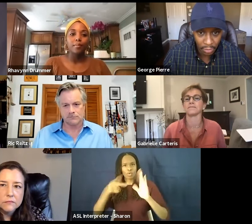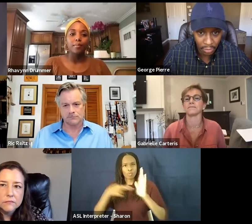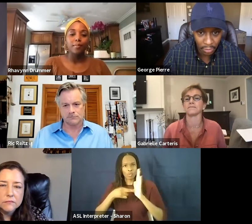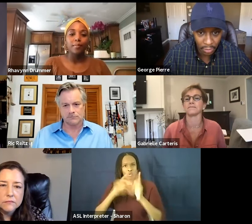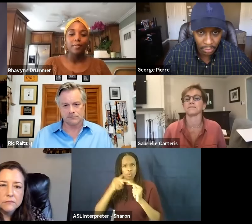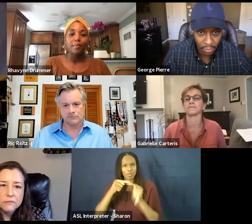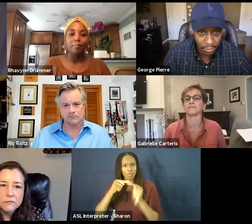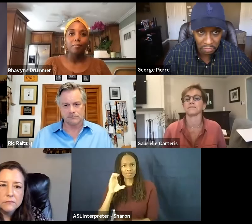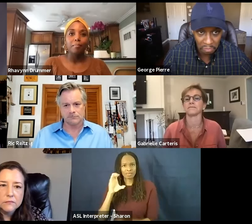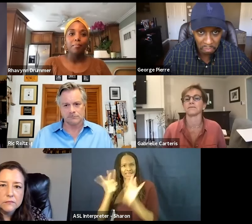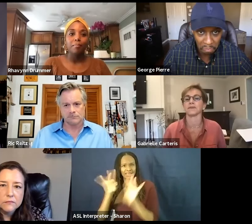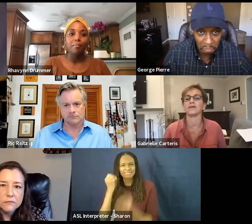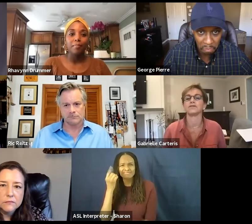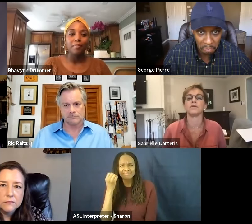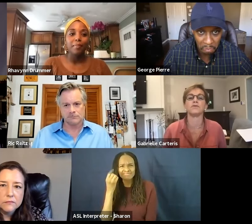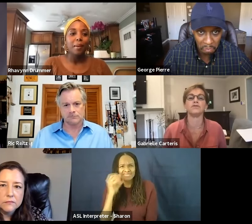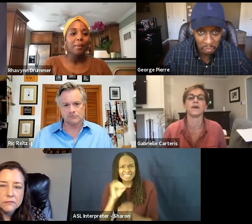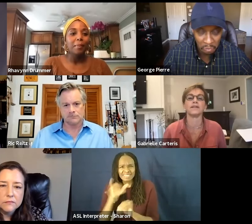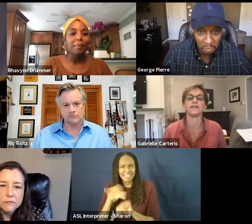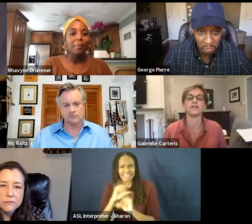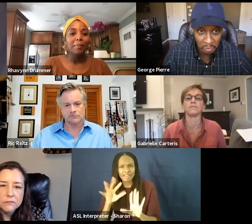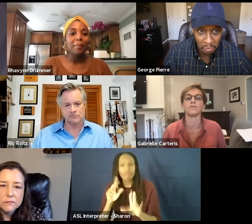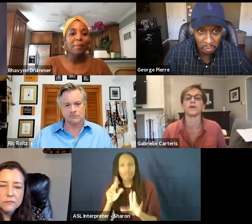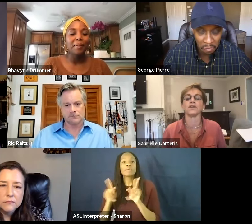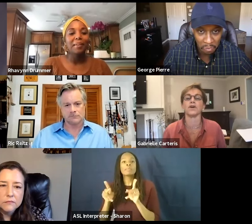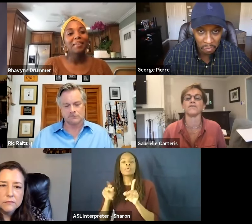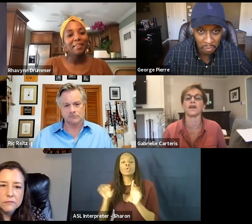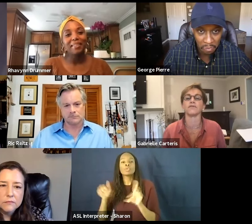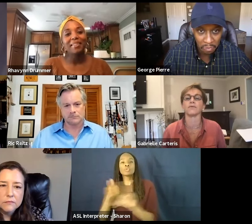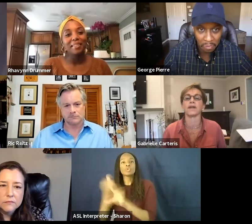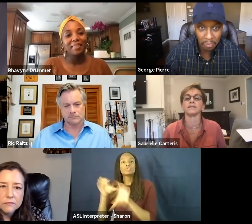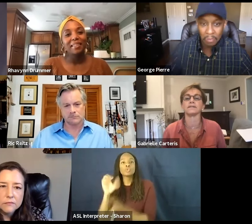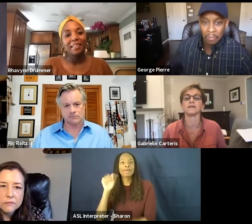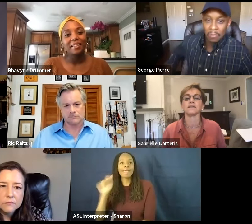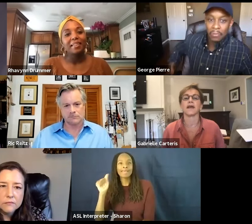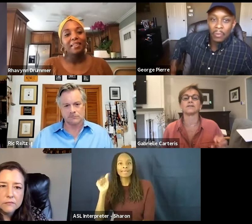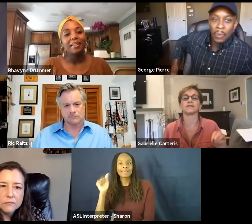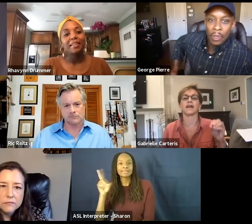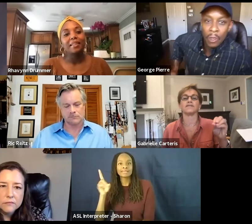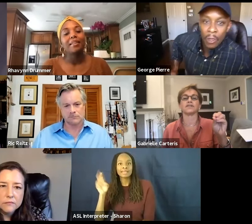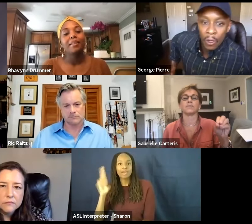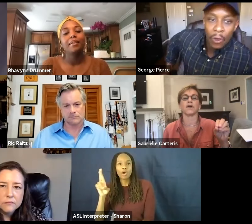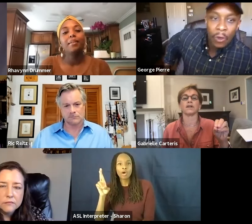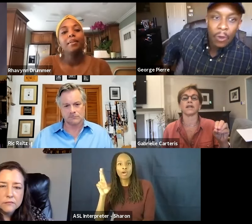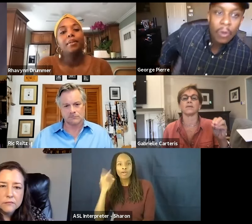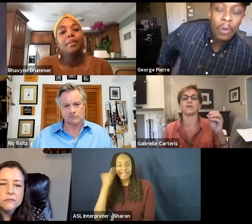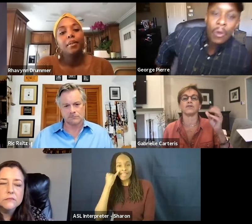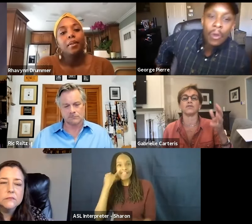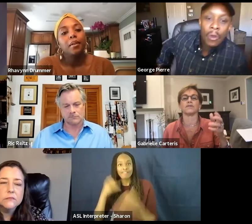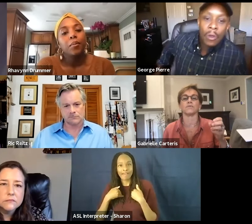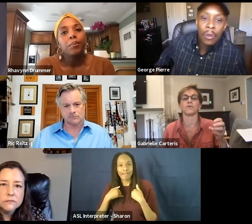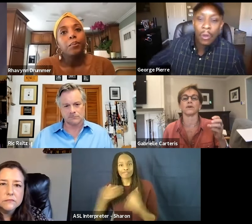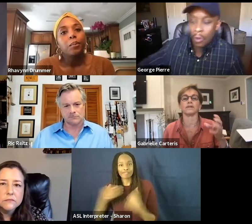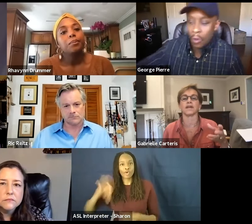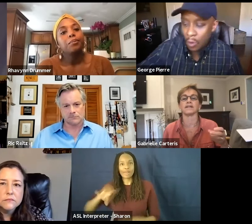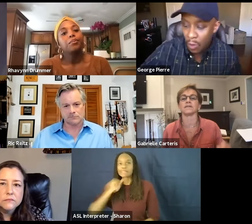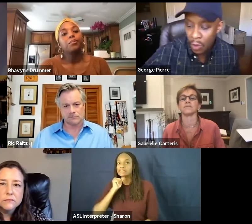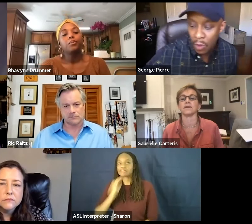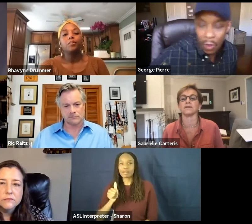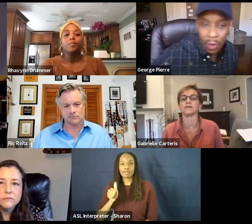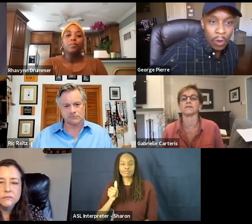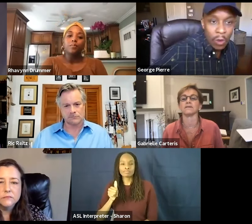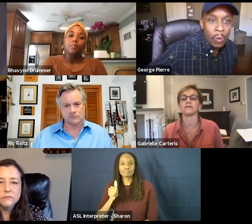clear? So people who do ADR, people want to know if they have credits outside of just being on camera and you hear their work. Is